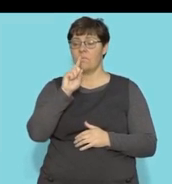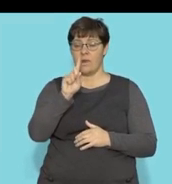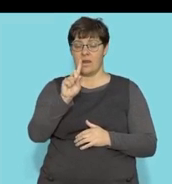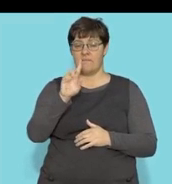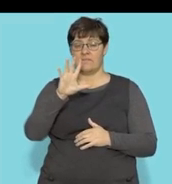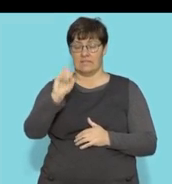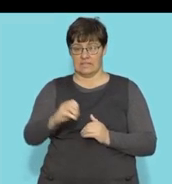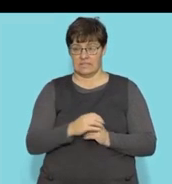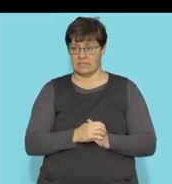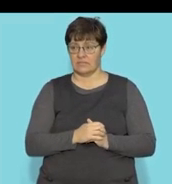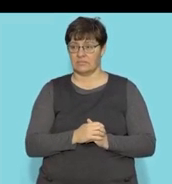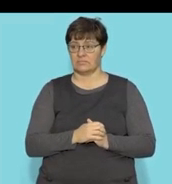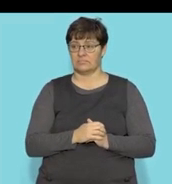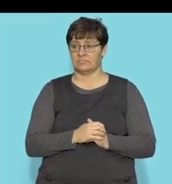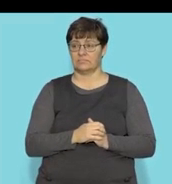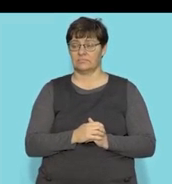51,150.